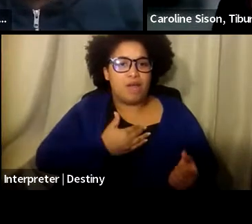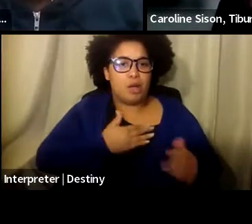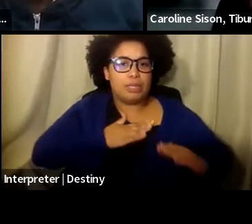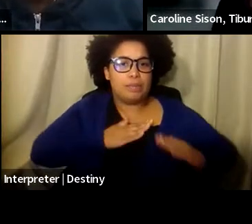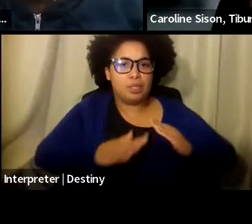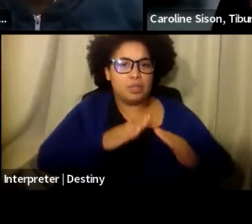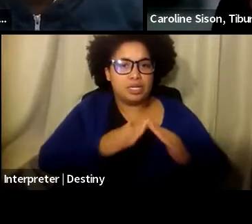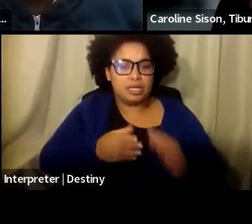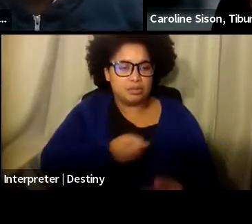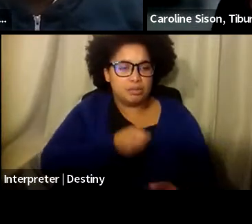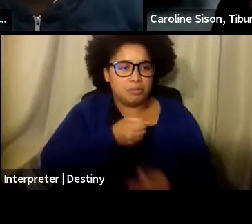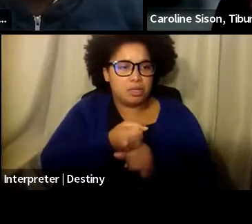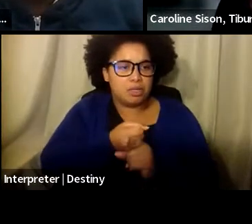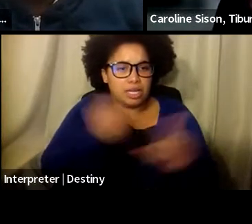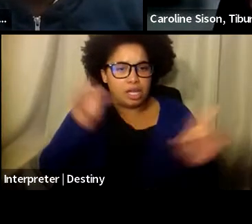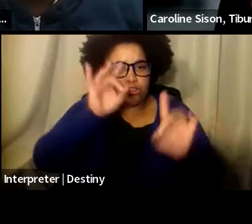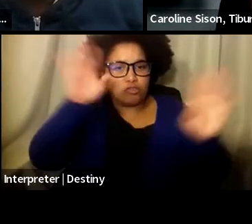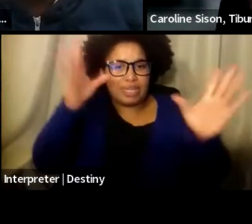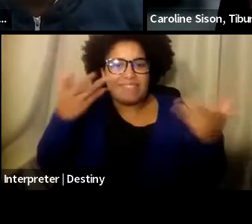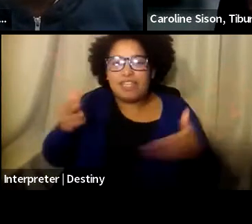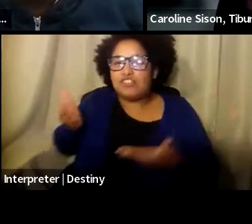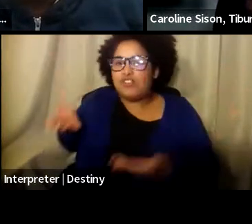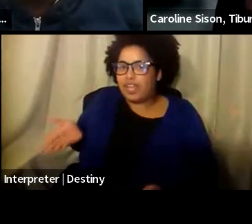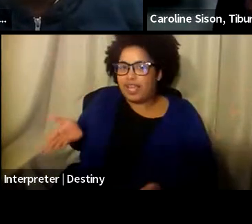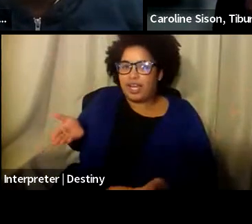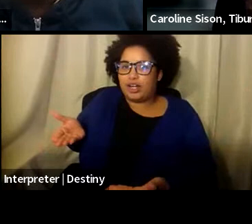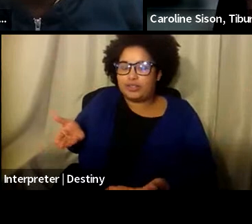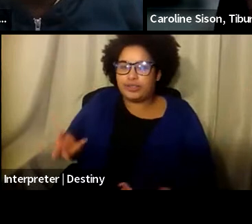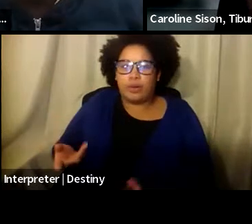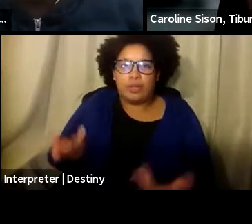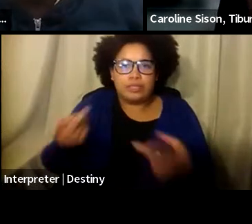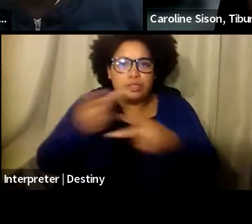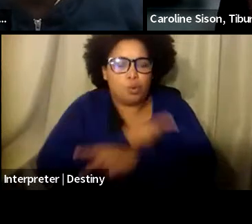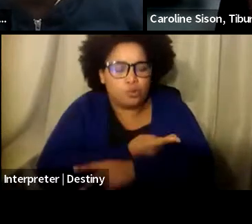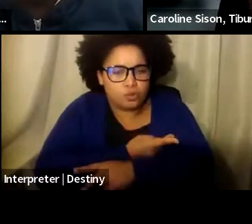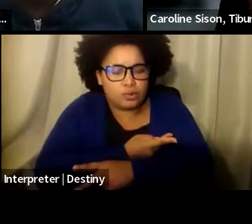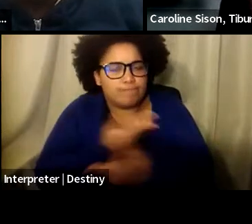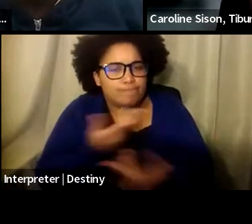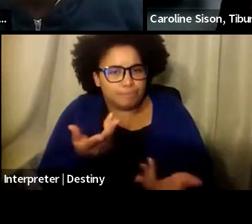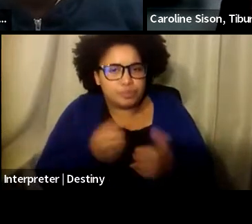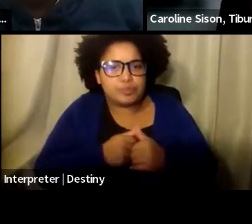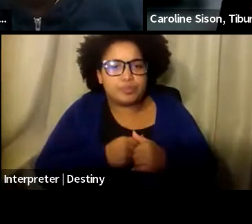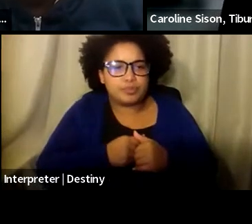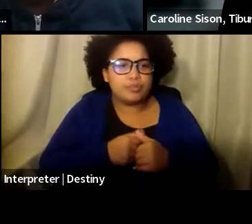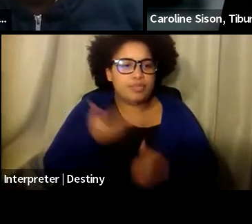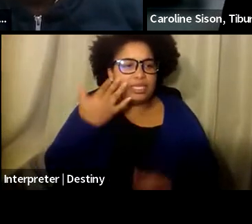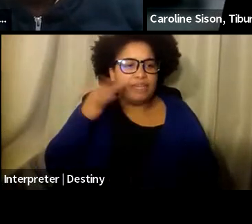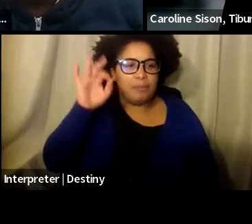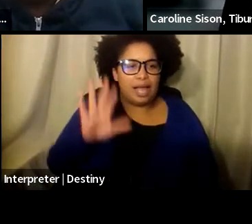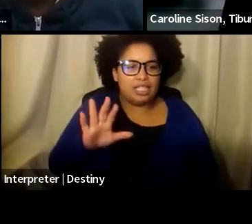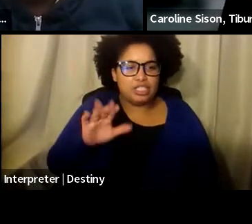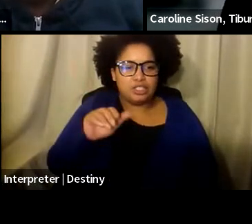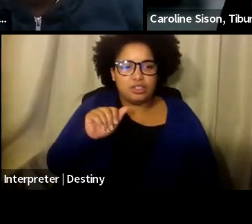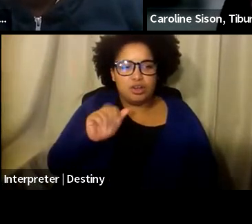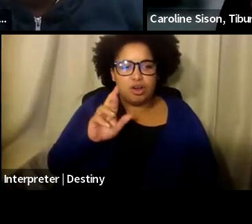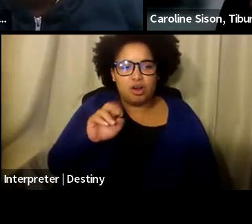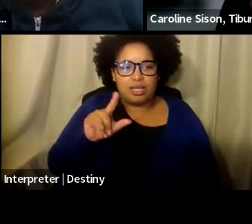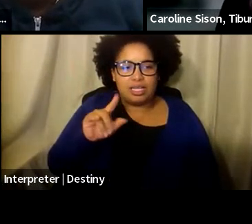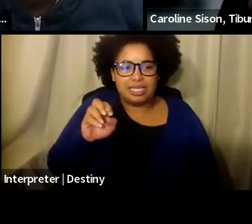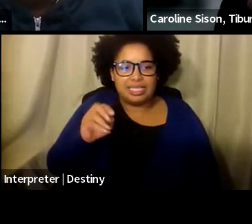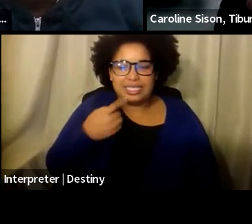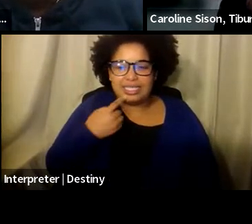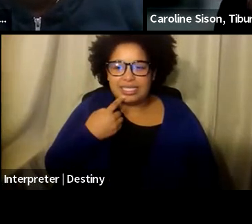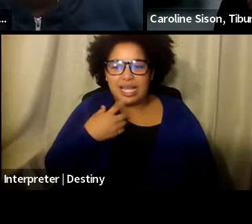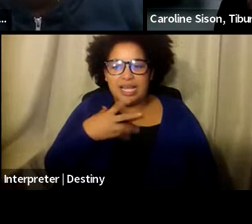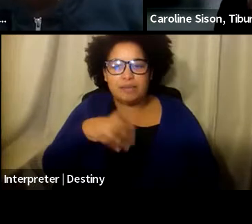a crisis that already existed. And so, I think Pastor Arlene mentioned it in the chat, right, around participation